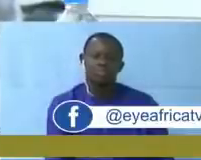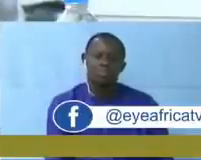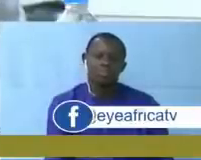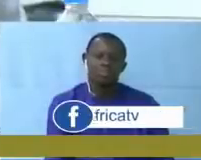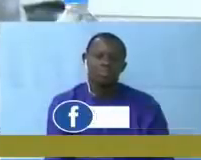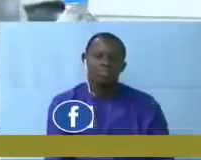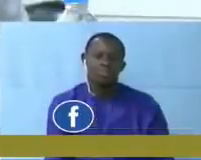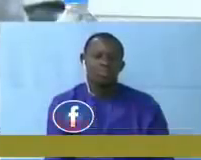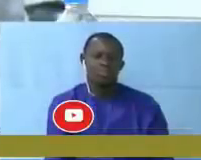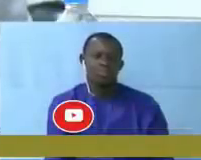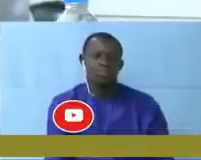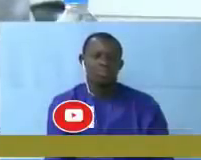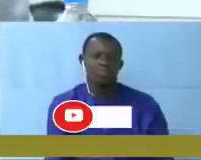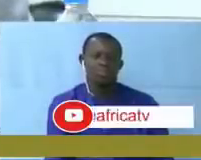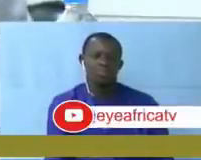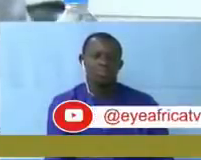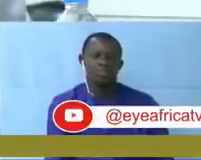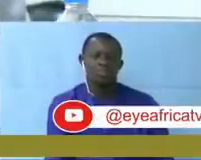1997. Yeah, we had a coup